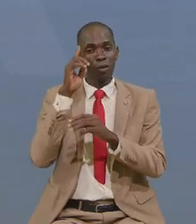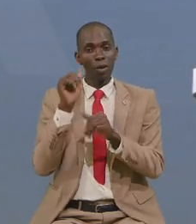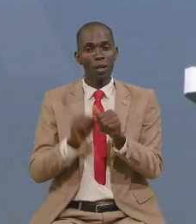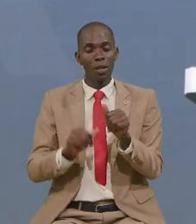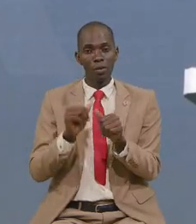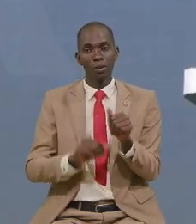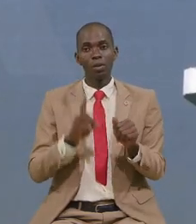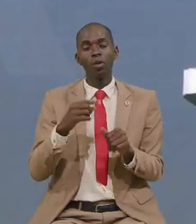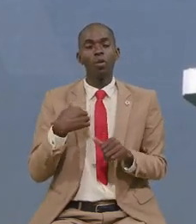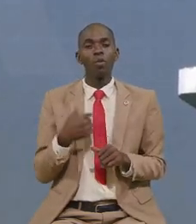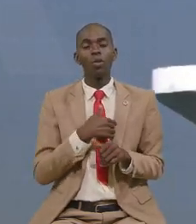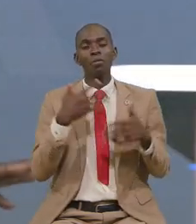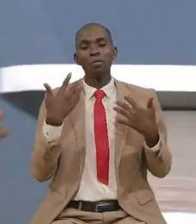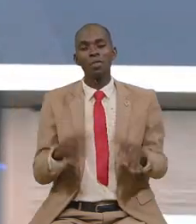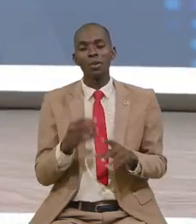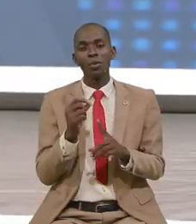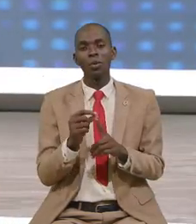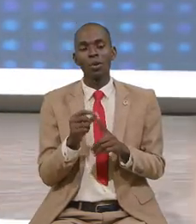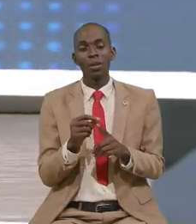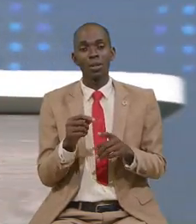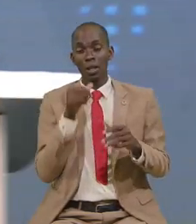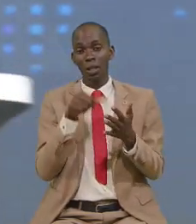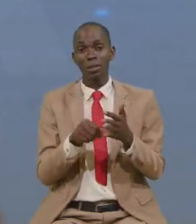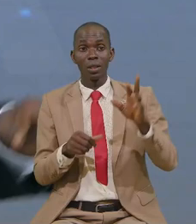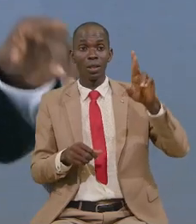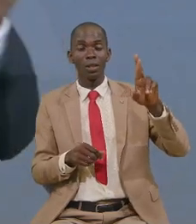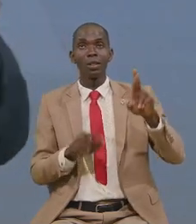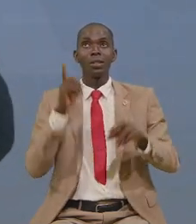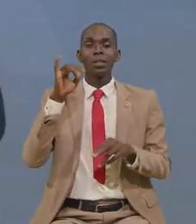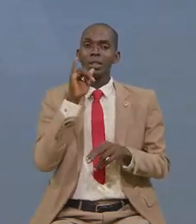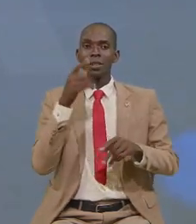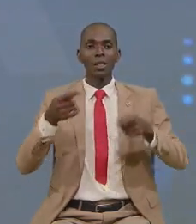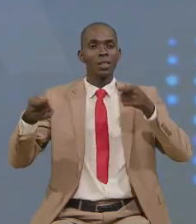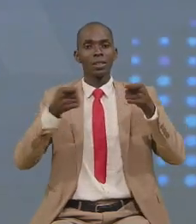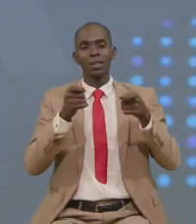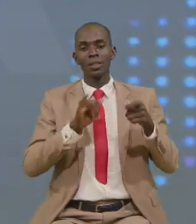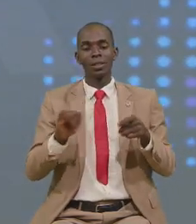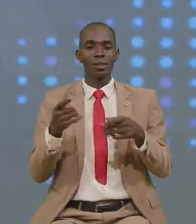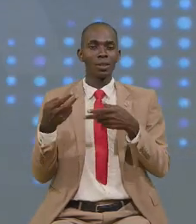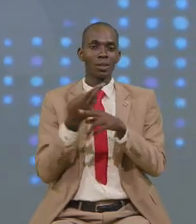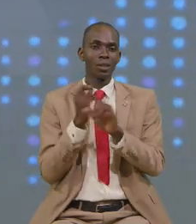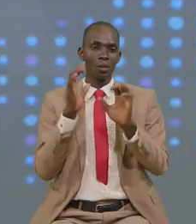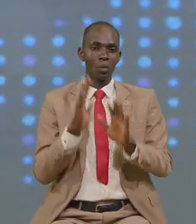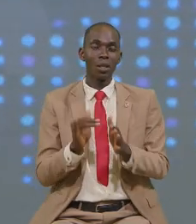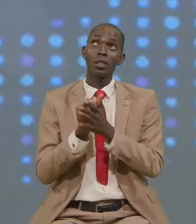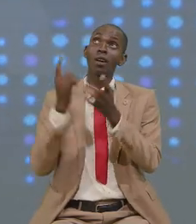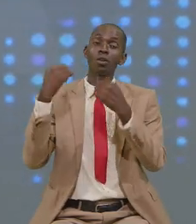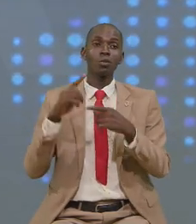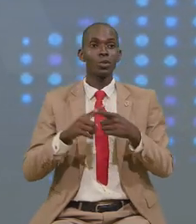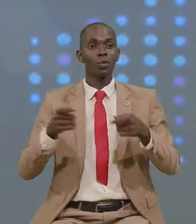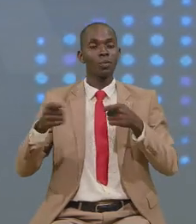with R, he is the reigning redeemer that comes to reign in the life of